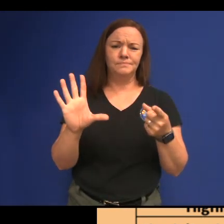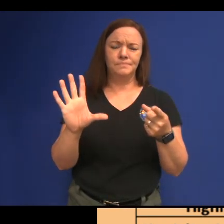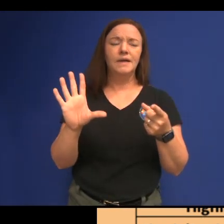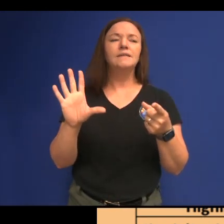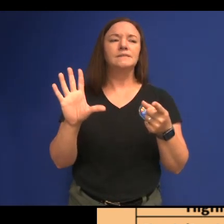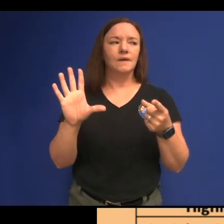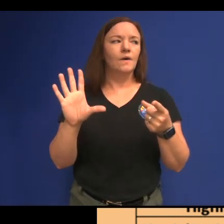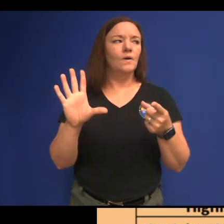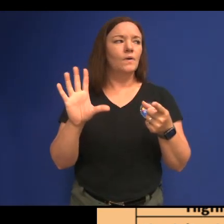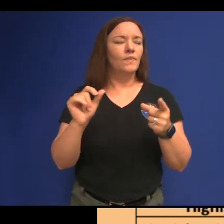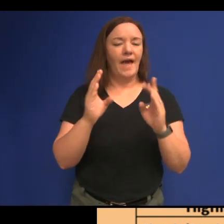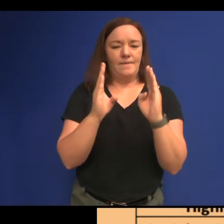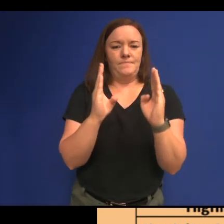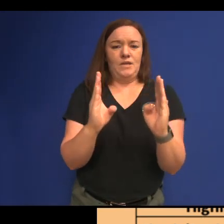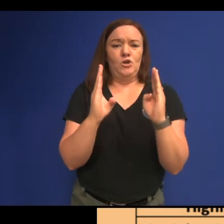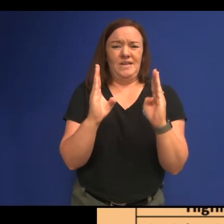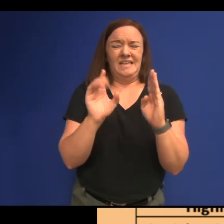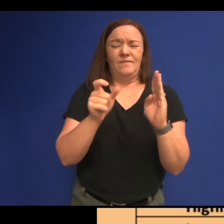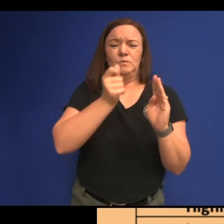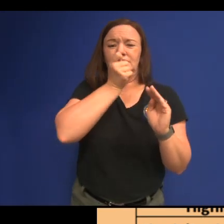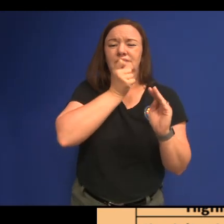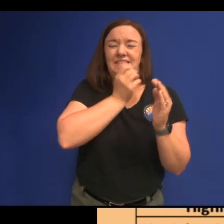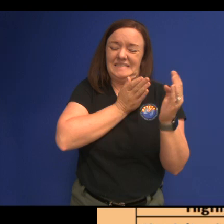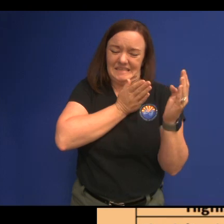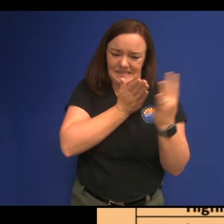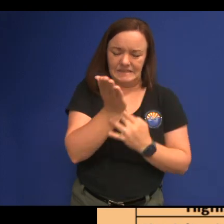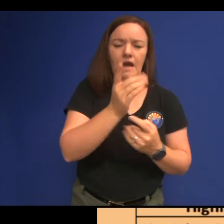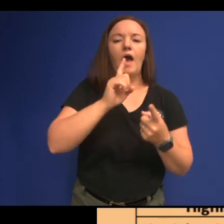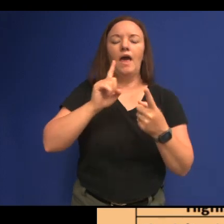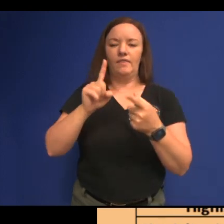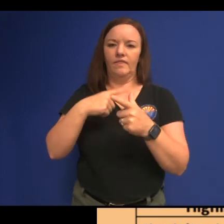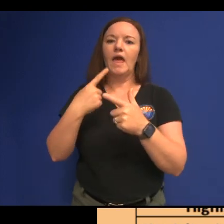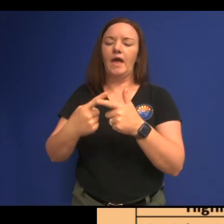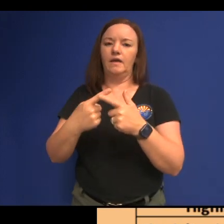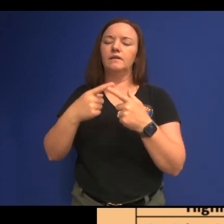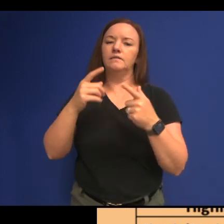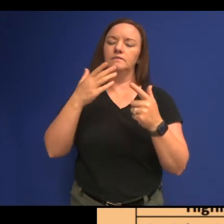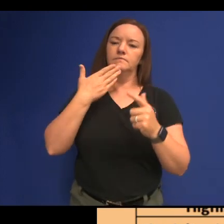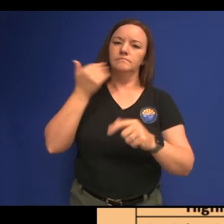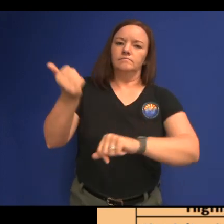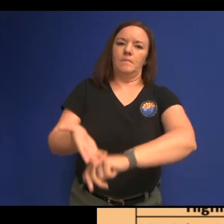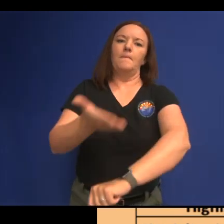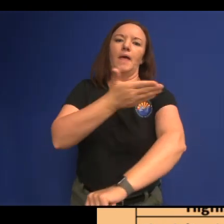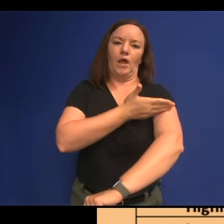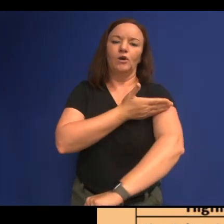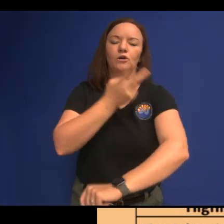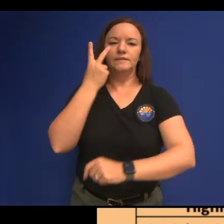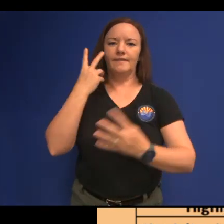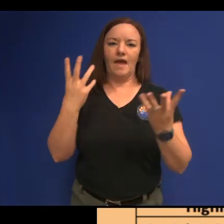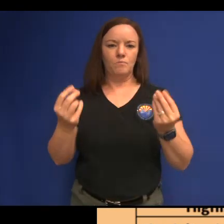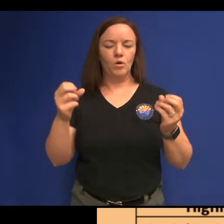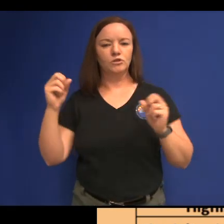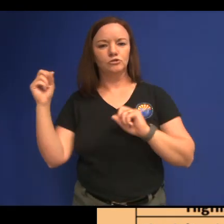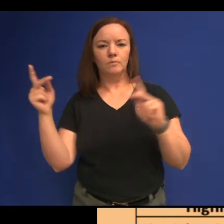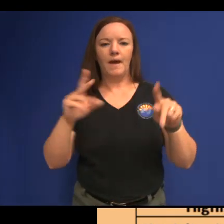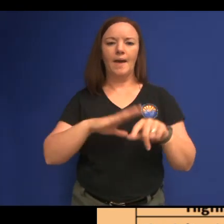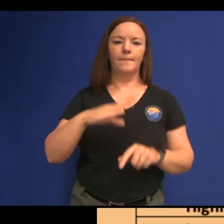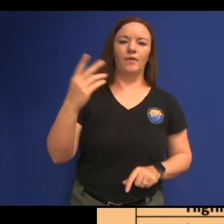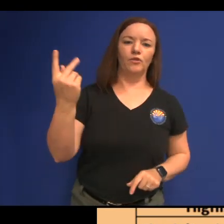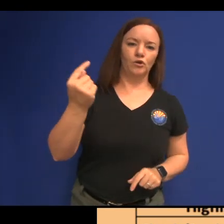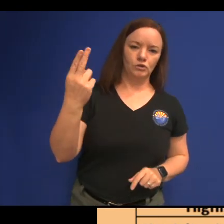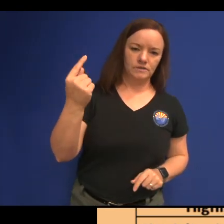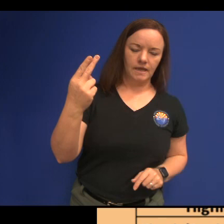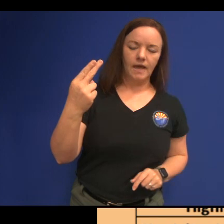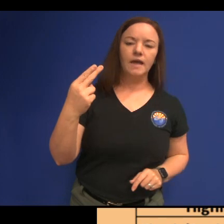we've got this little period to work through before we get to some light at the end of the tunnel here. We see this moisture returns by Thursday,